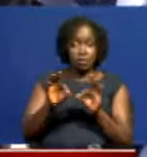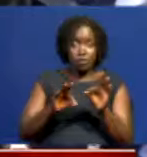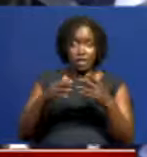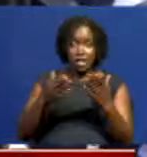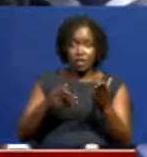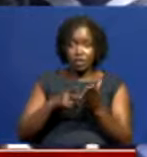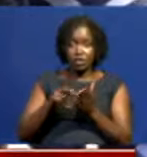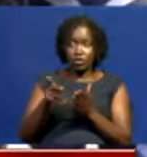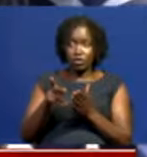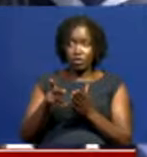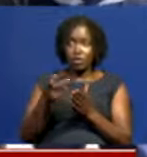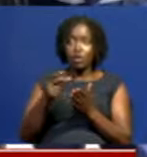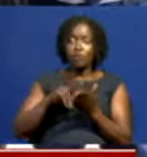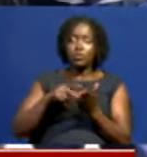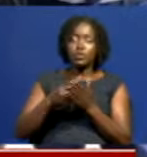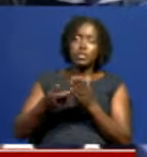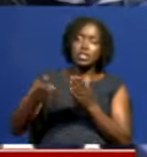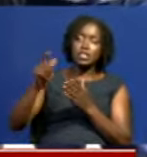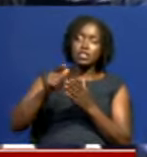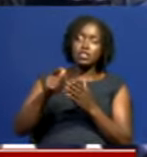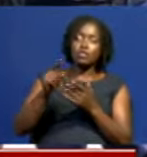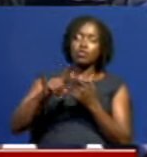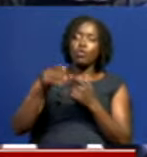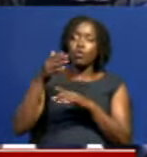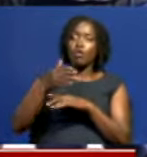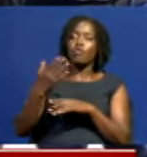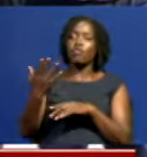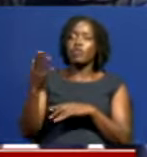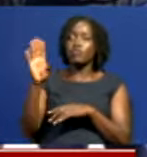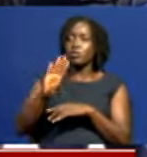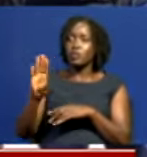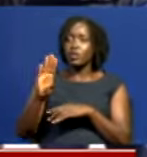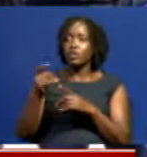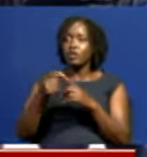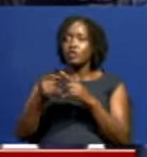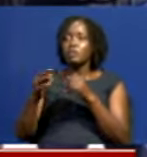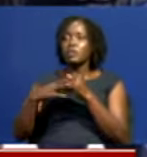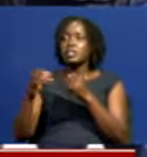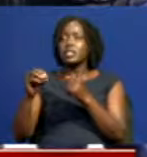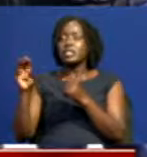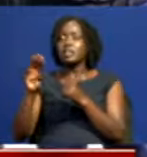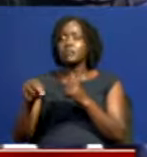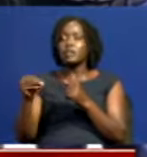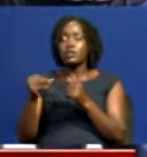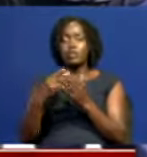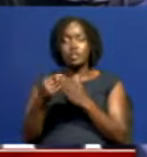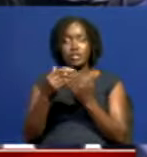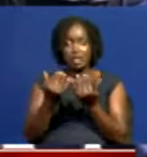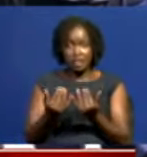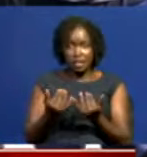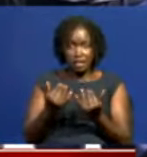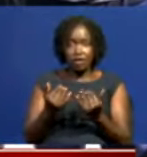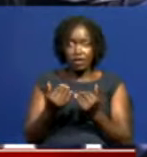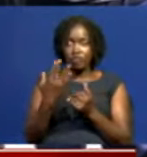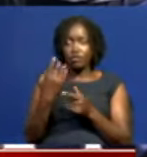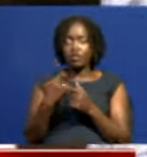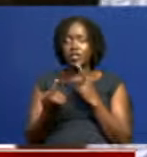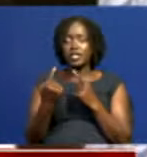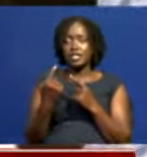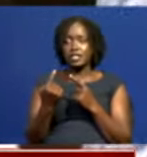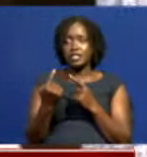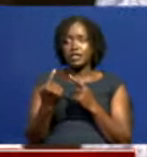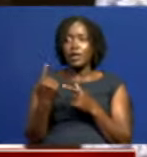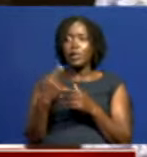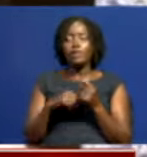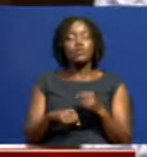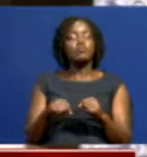of the project increased over 5 billion from the 800 million Kenya shillings currently in a span of 4 years. What you've